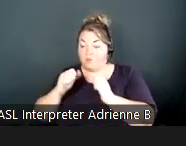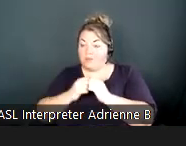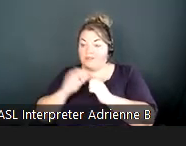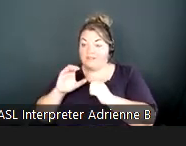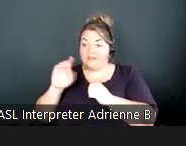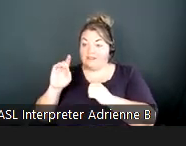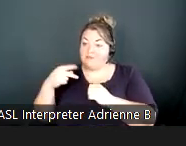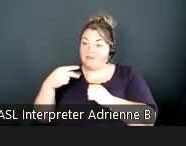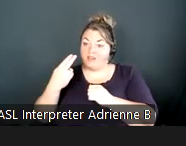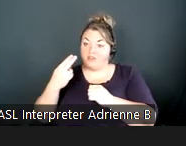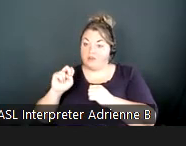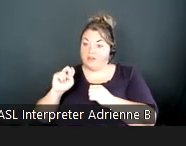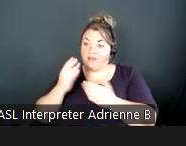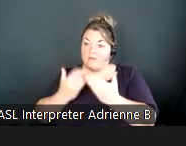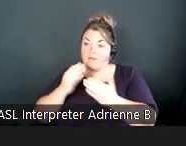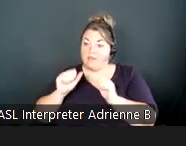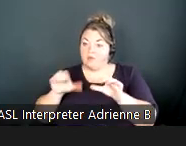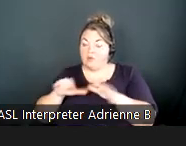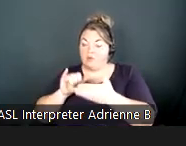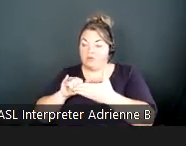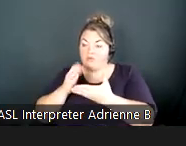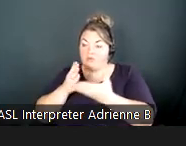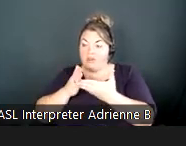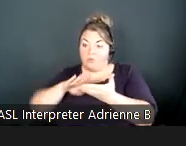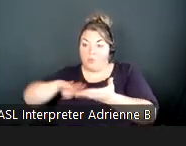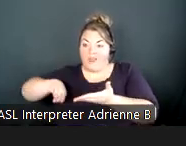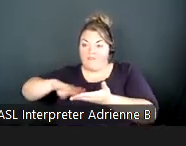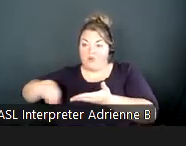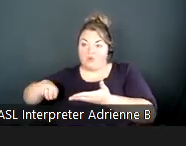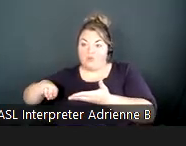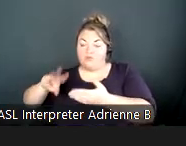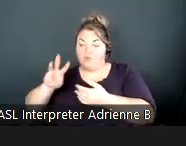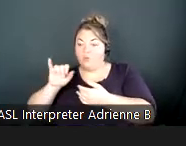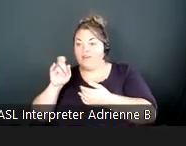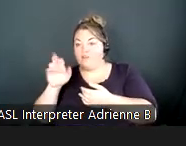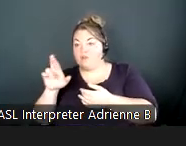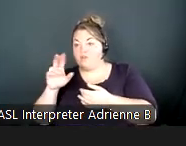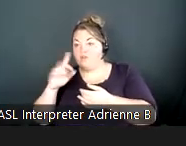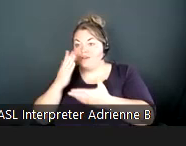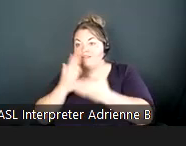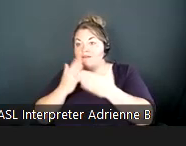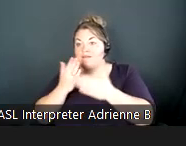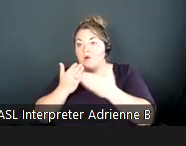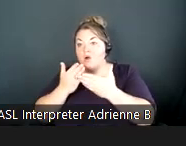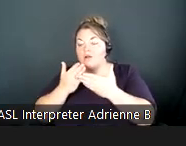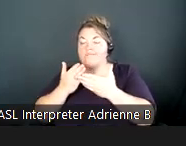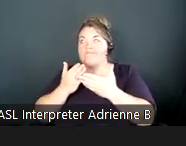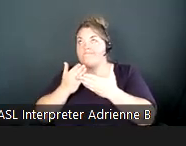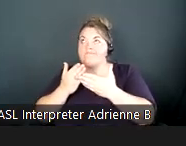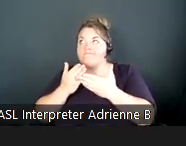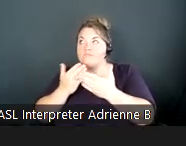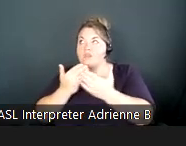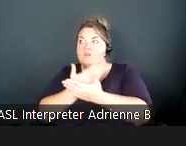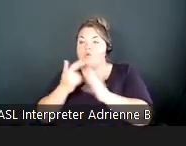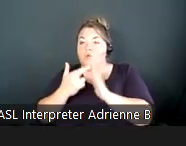CDPHE where there might be able to be some waivers to have some pieces of the new rule that you almost might